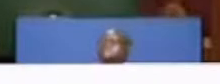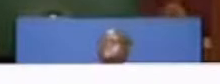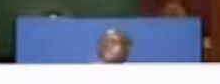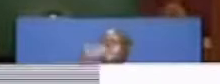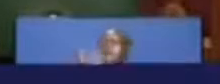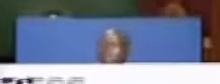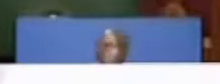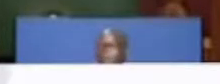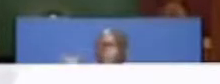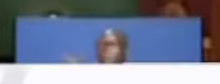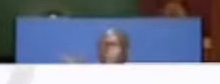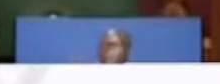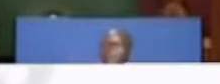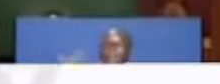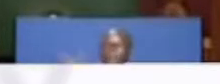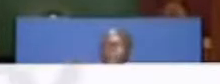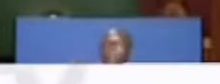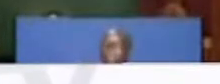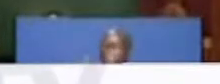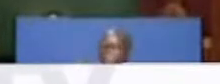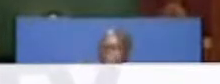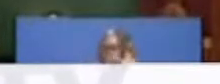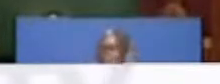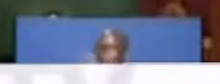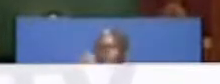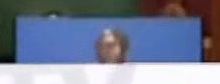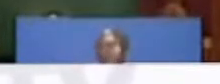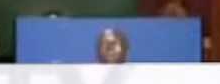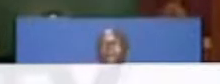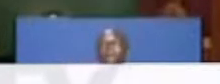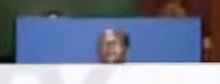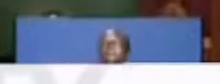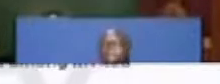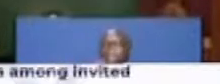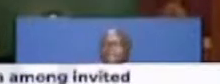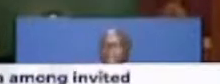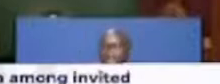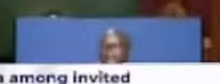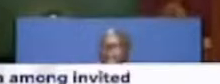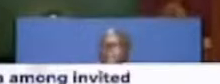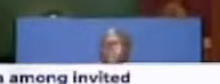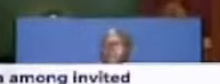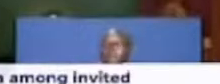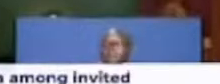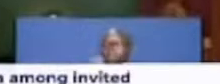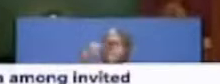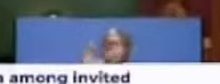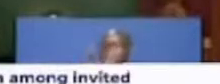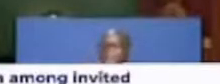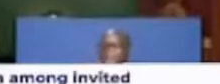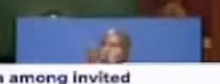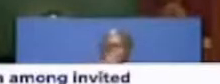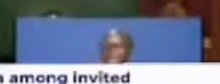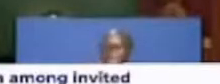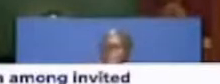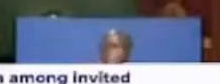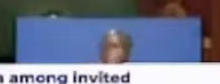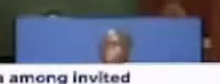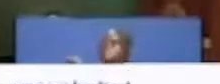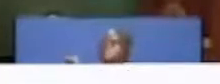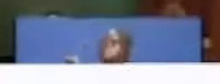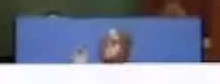ago, I presided over the official opening of the Integrated Molecular Imaging Center at the Kenyatta University Referral